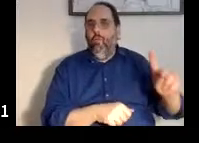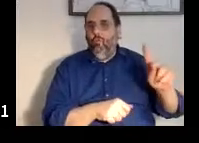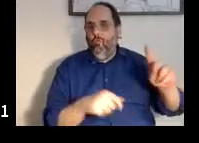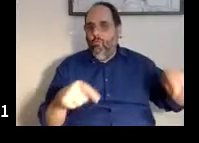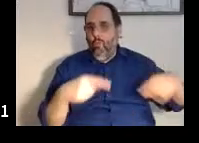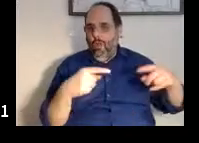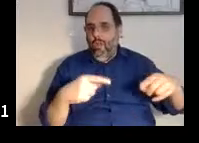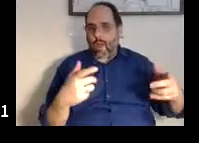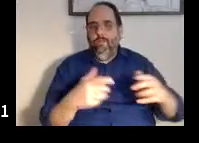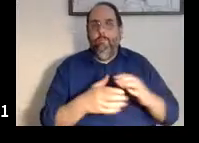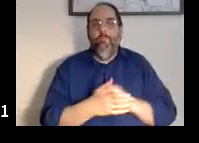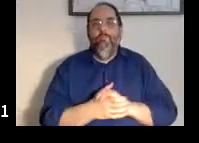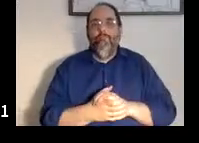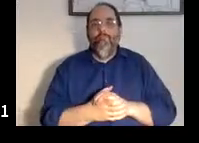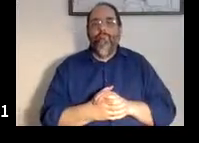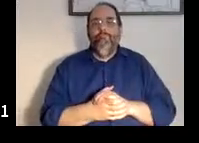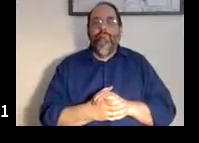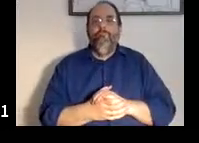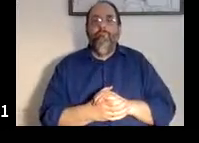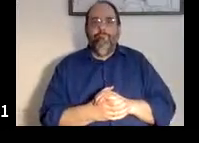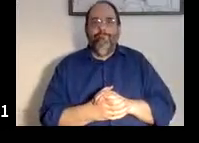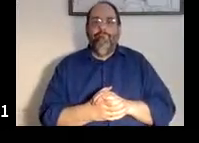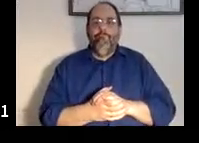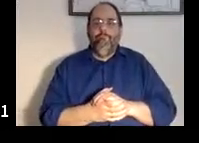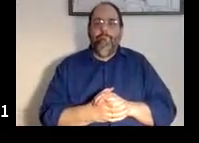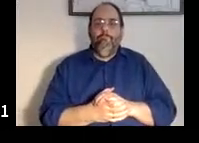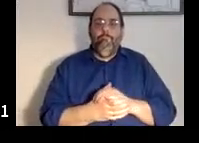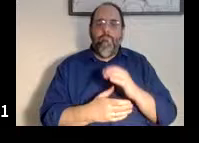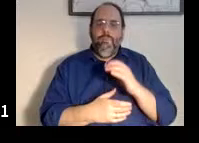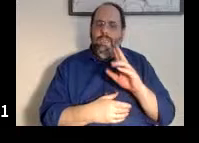and onto that elevated structure.